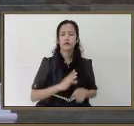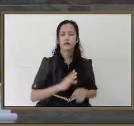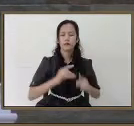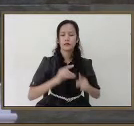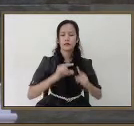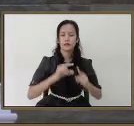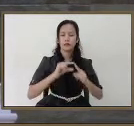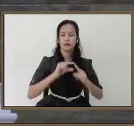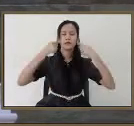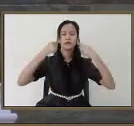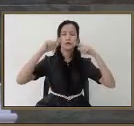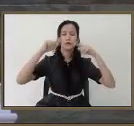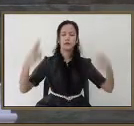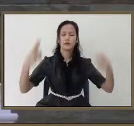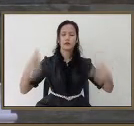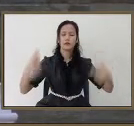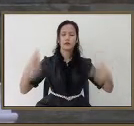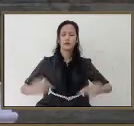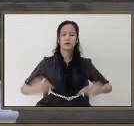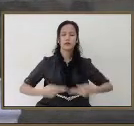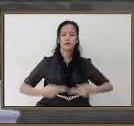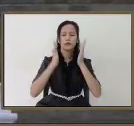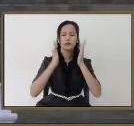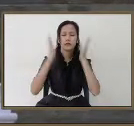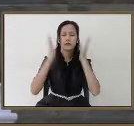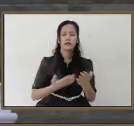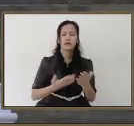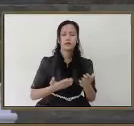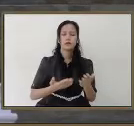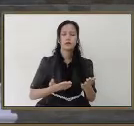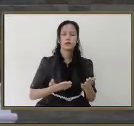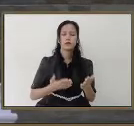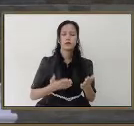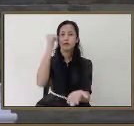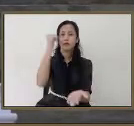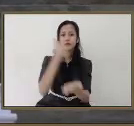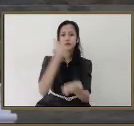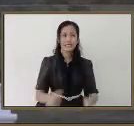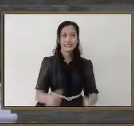glory belongs to you in Jesus' name. Amen. Alright, remain standing at tayo po ay awit.